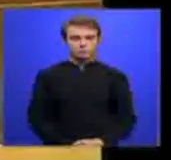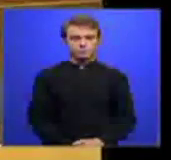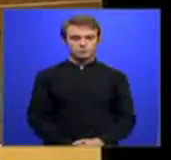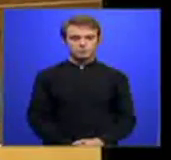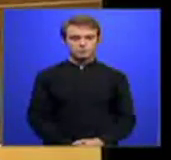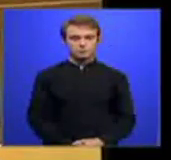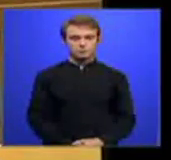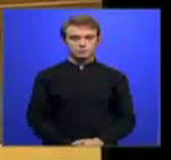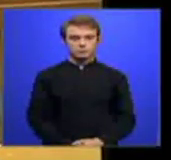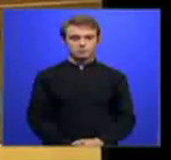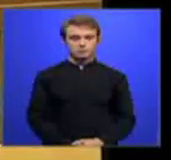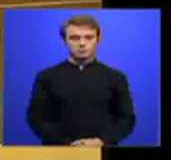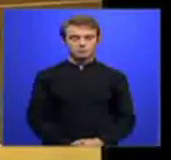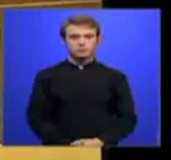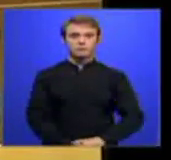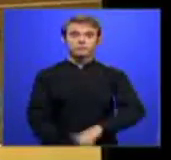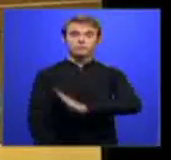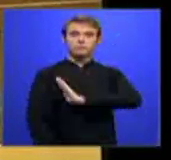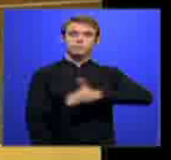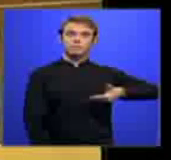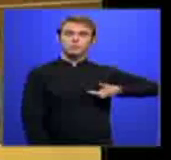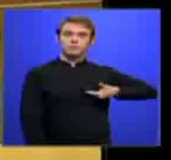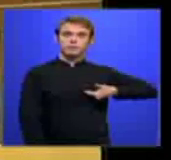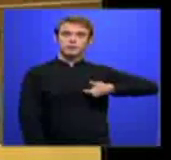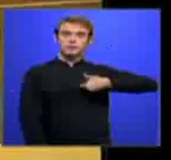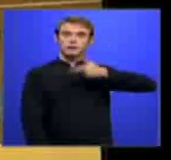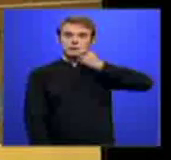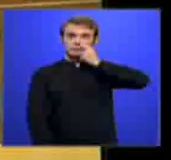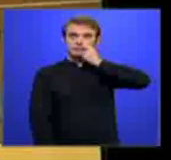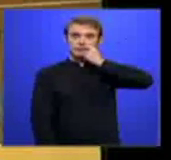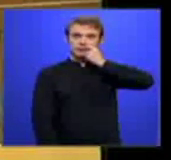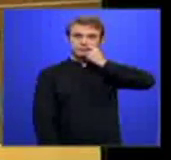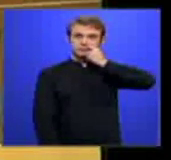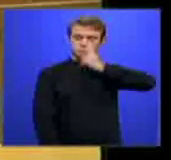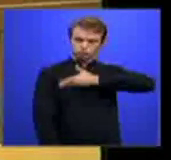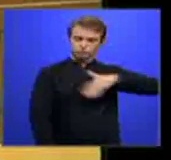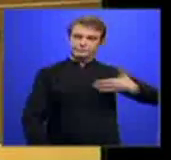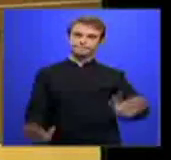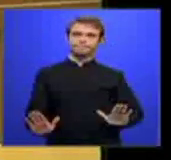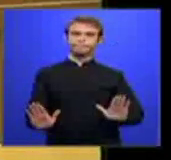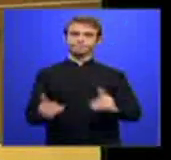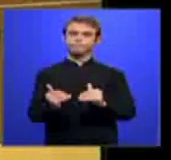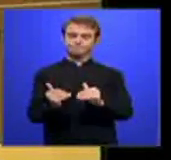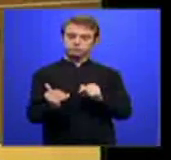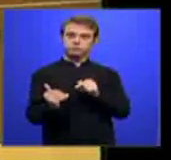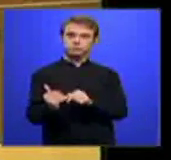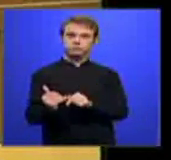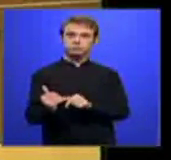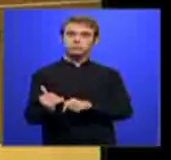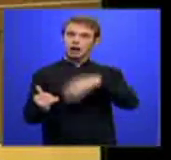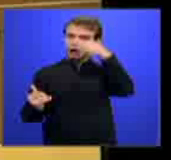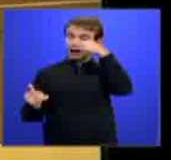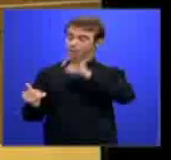The bill on gender equality and women empowerment has been approved by